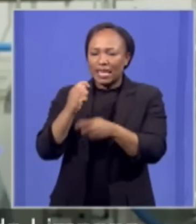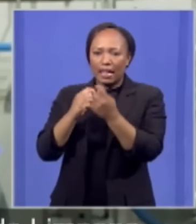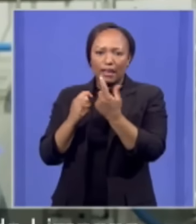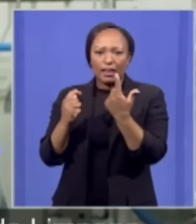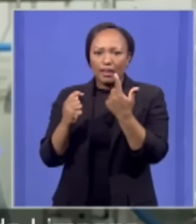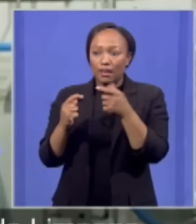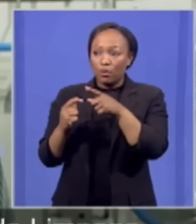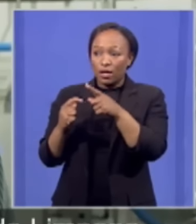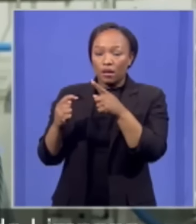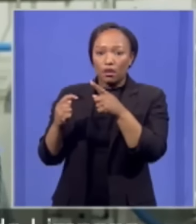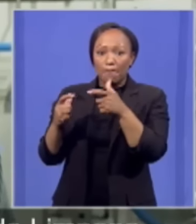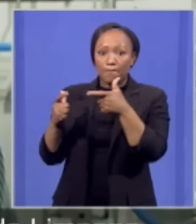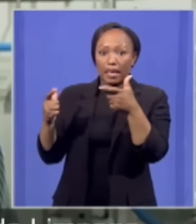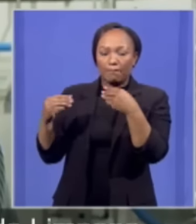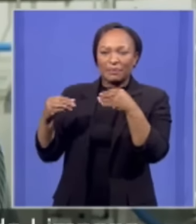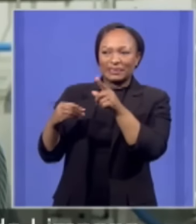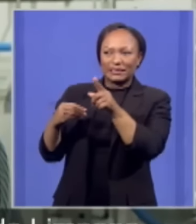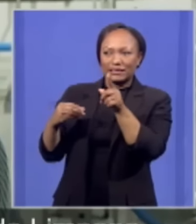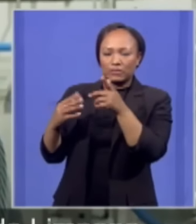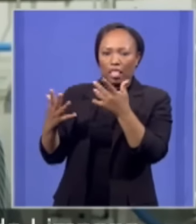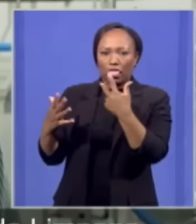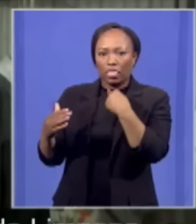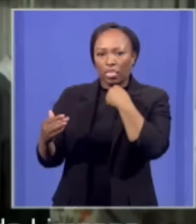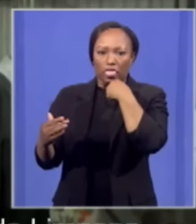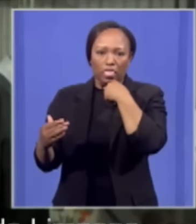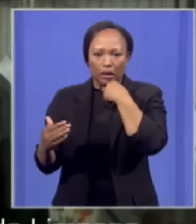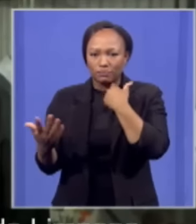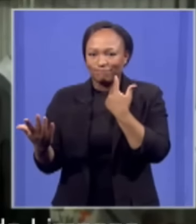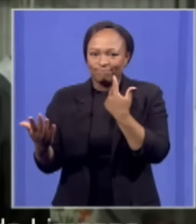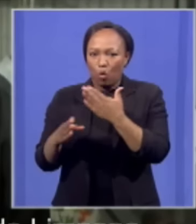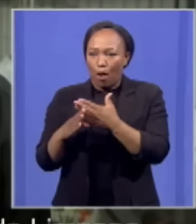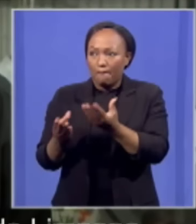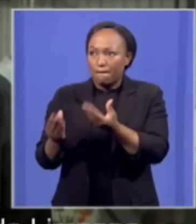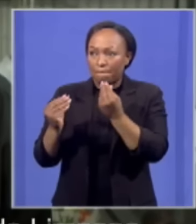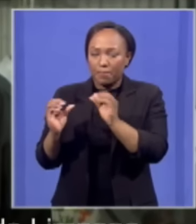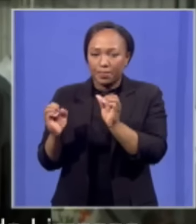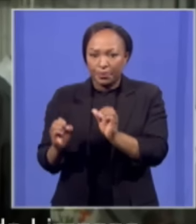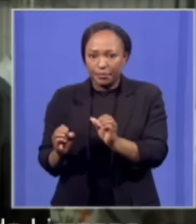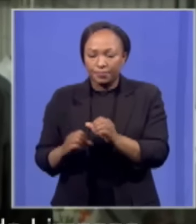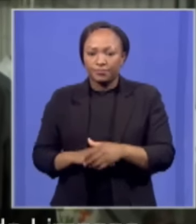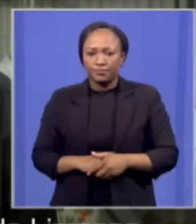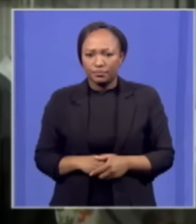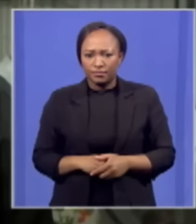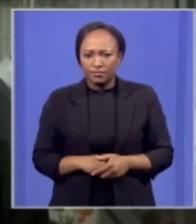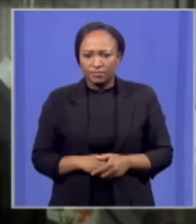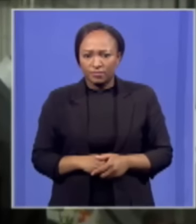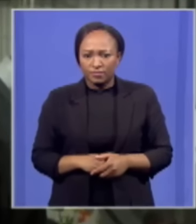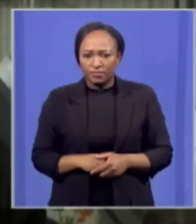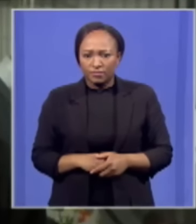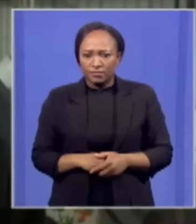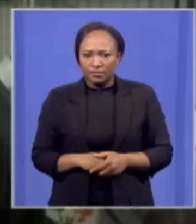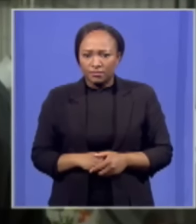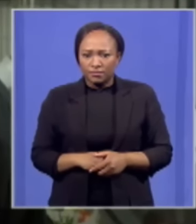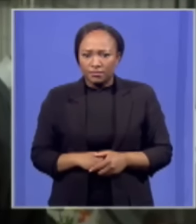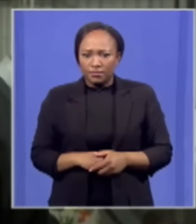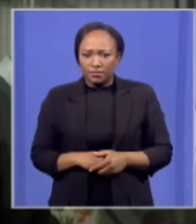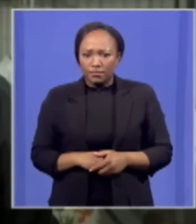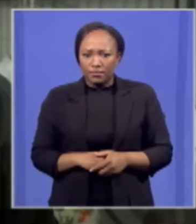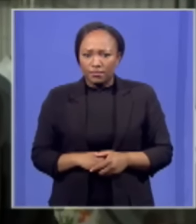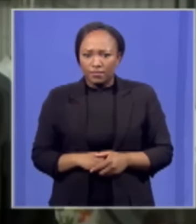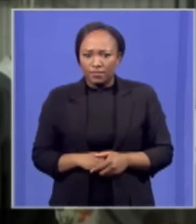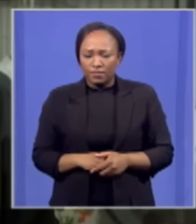so hectic. Sometimes we don't get what we deserve. We don't have to throw away any single avocado. We bring it to us here. They will use it